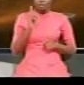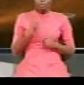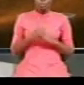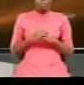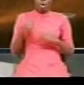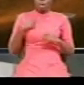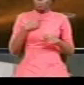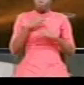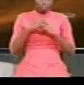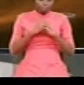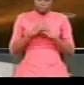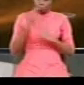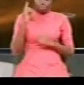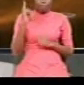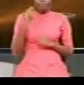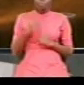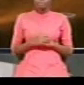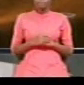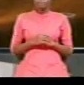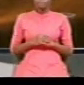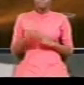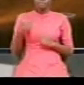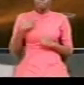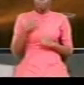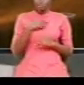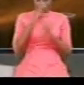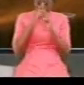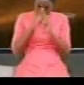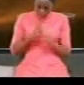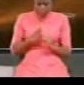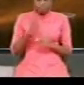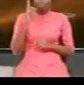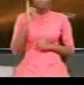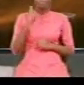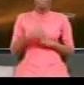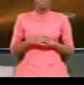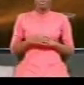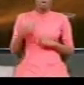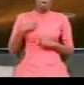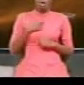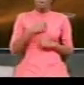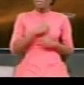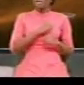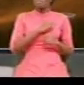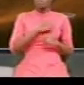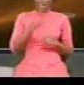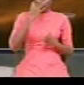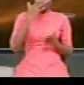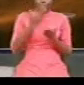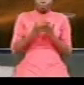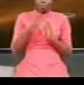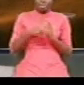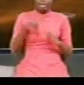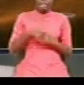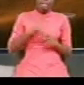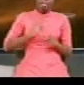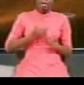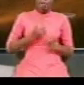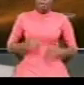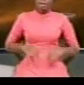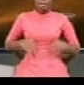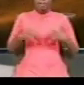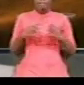We worship you. We honor you. We appreciate your goodness in each of our